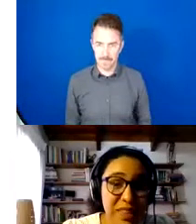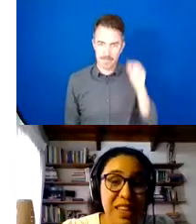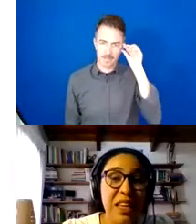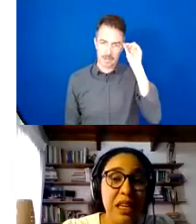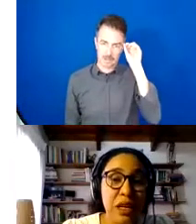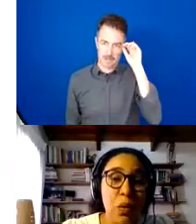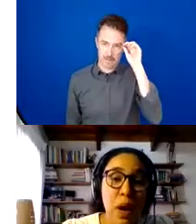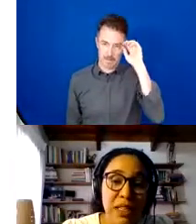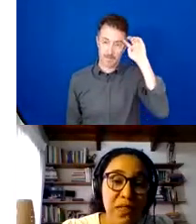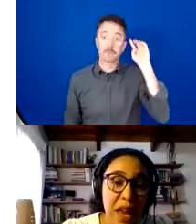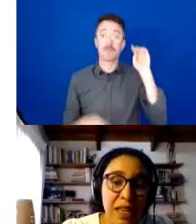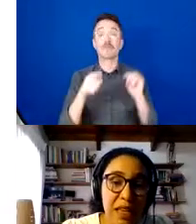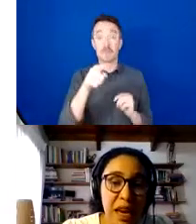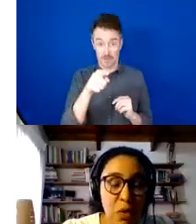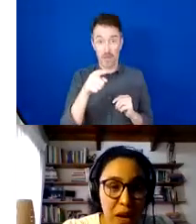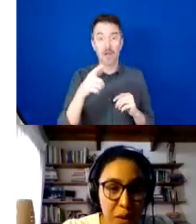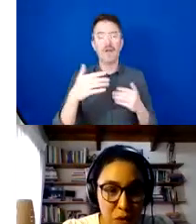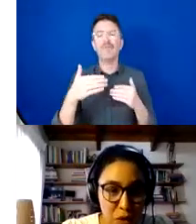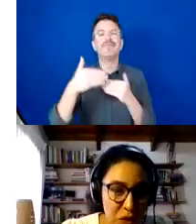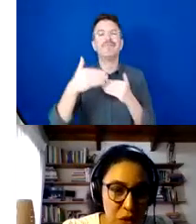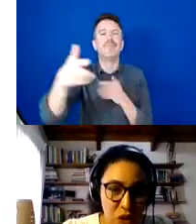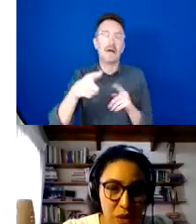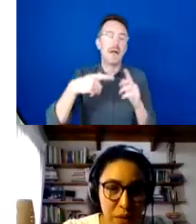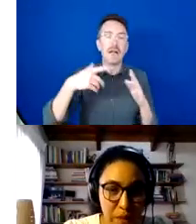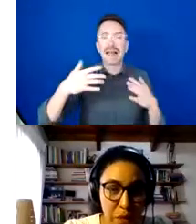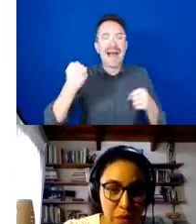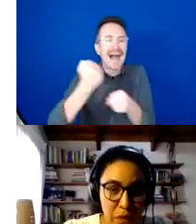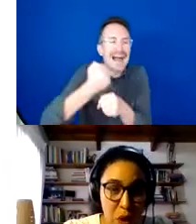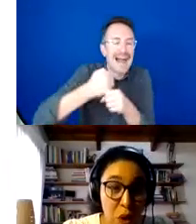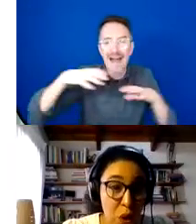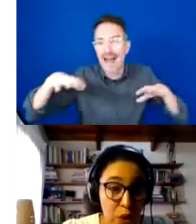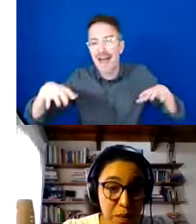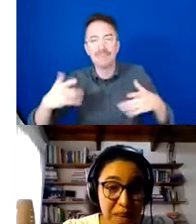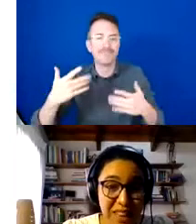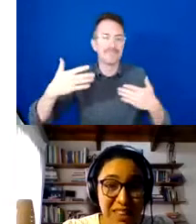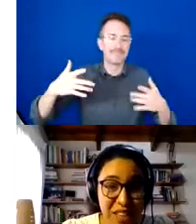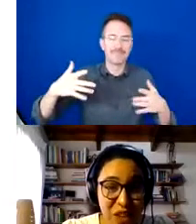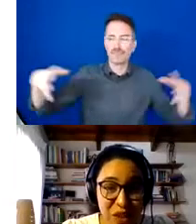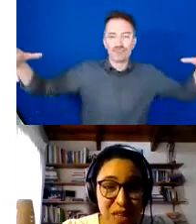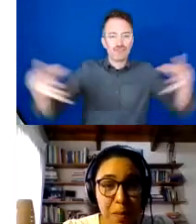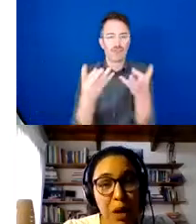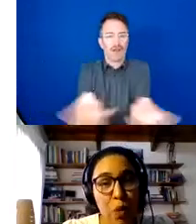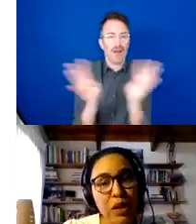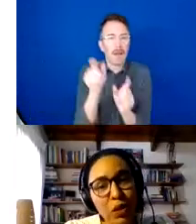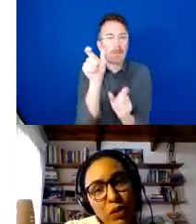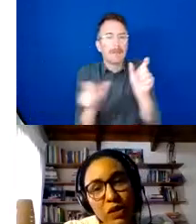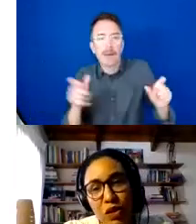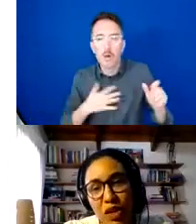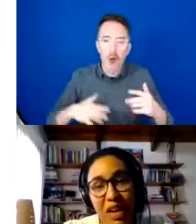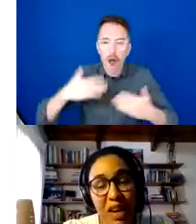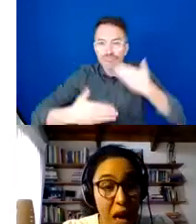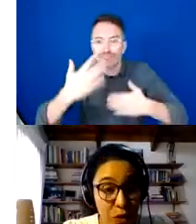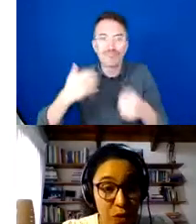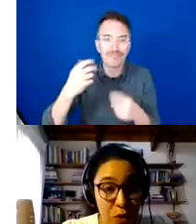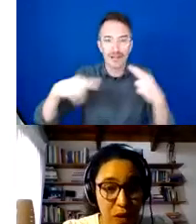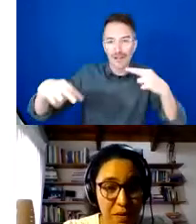is stating what is valid and credible research? Who's making decisions about what to research